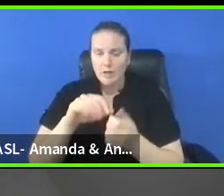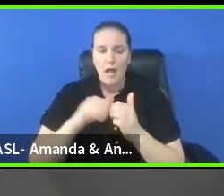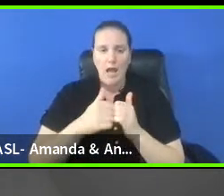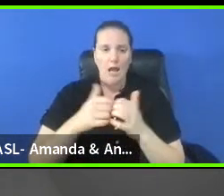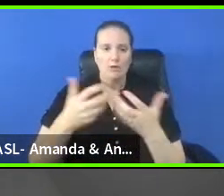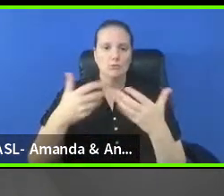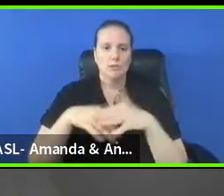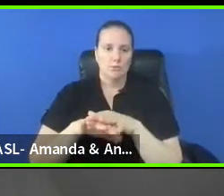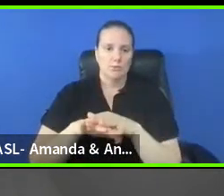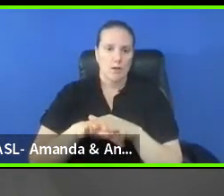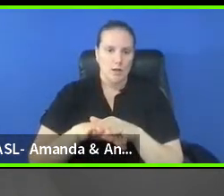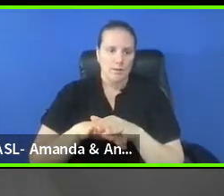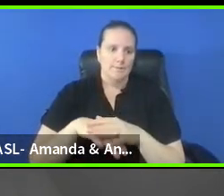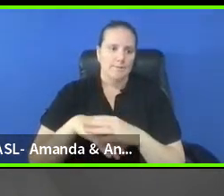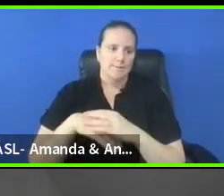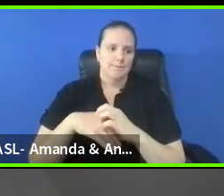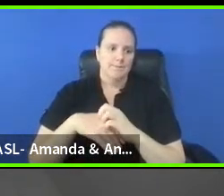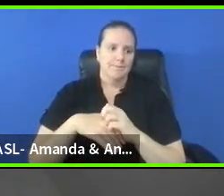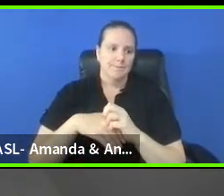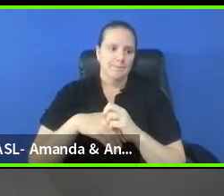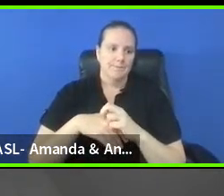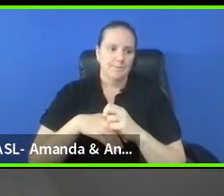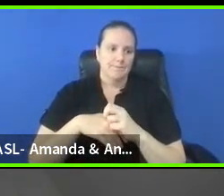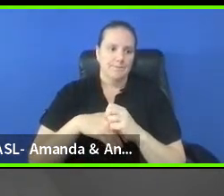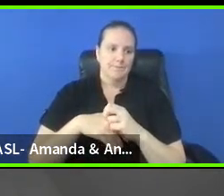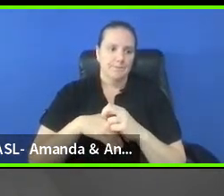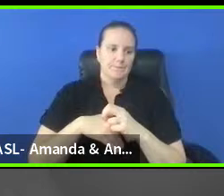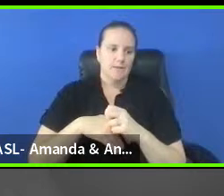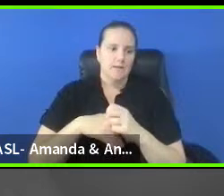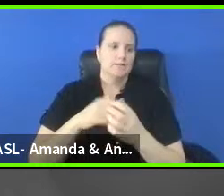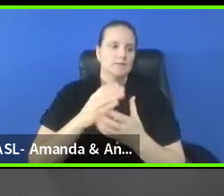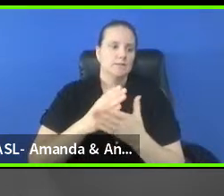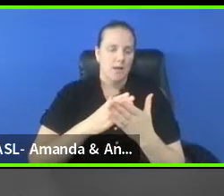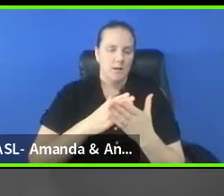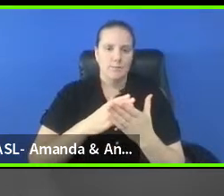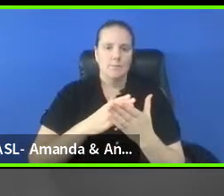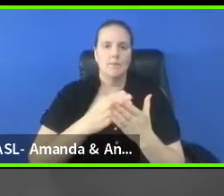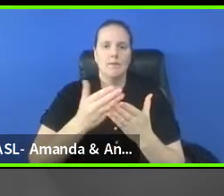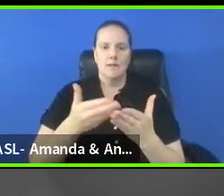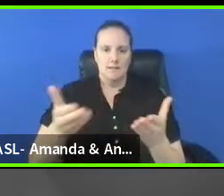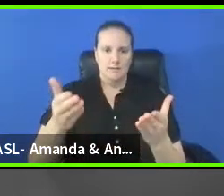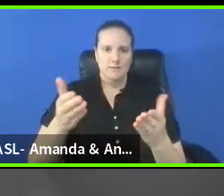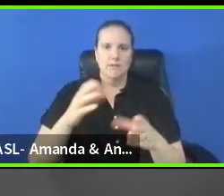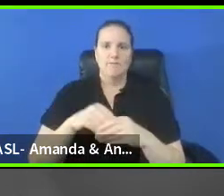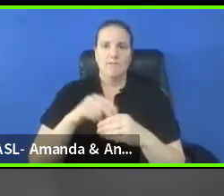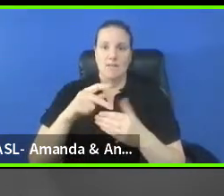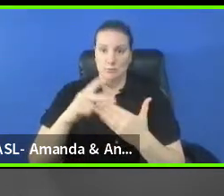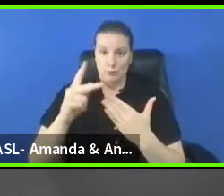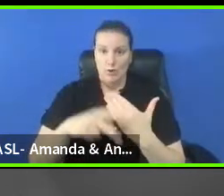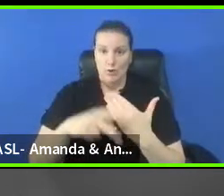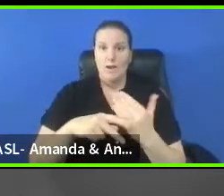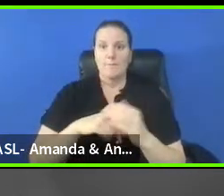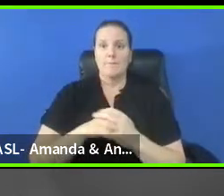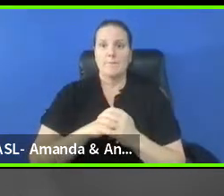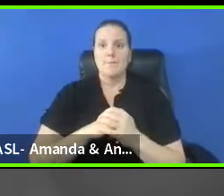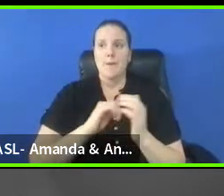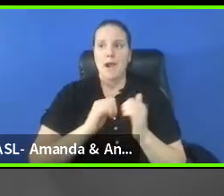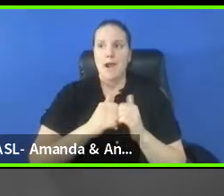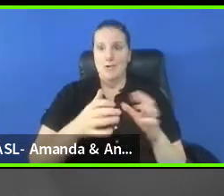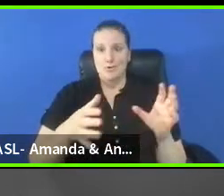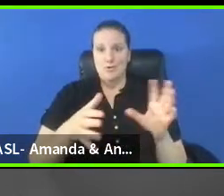integrate some of the facets of this program, how you connect